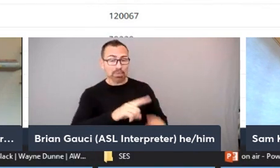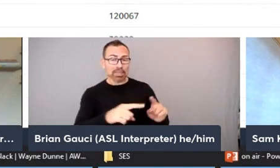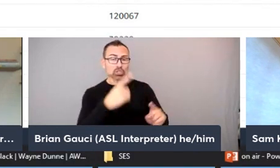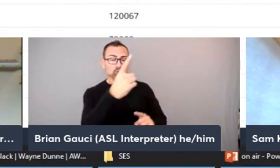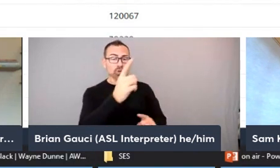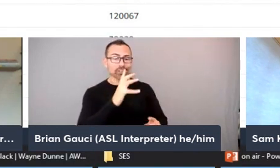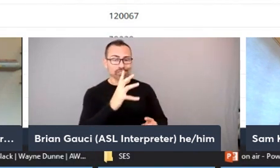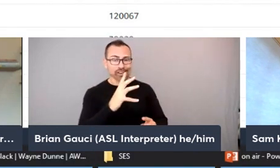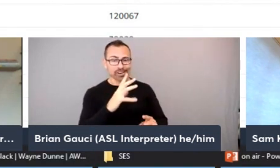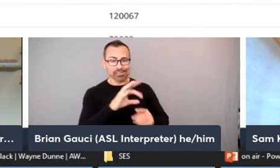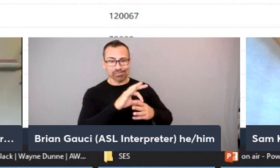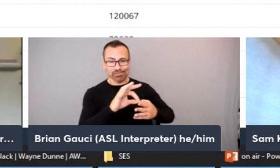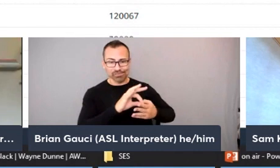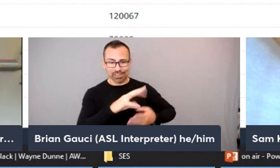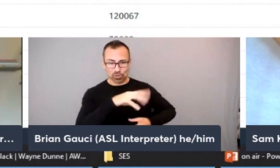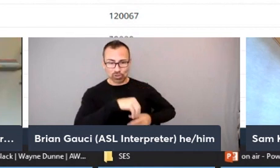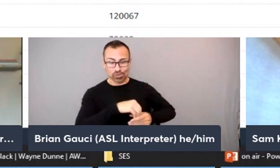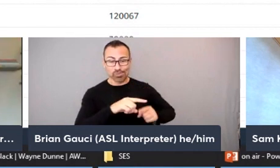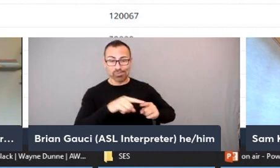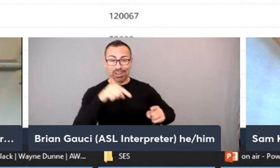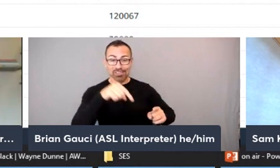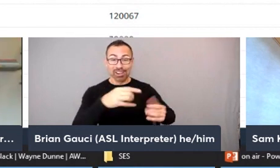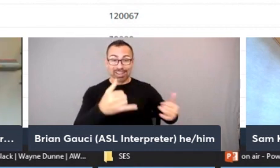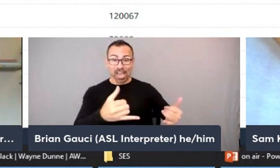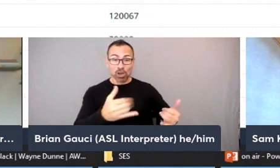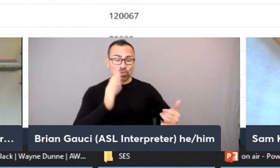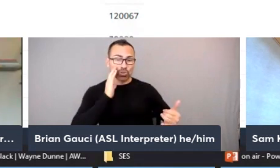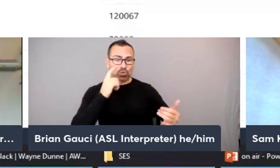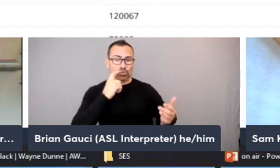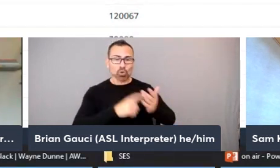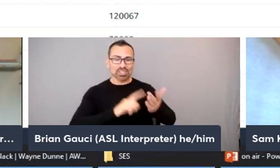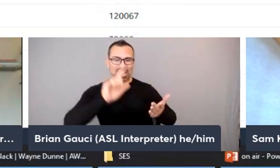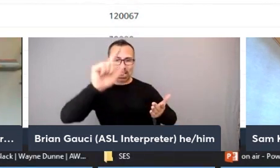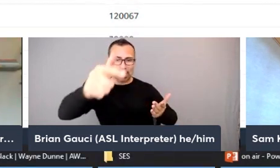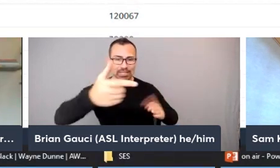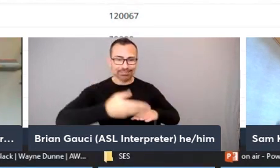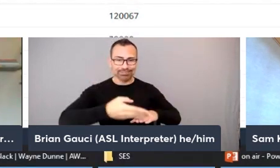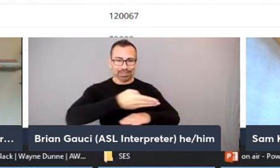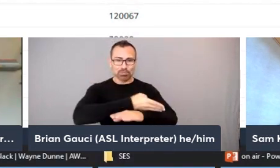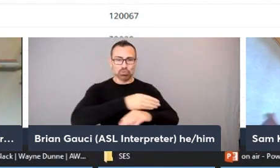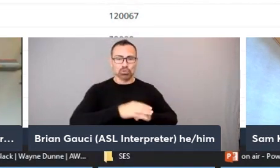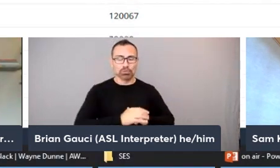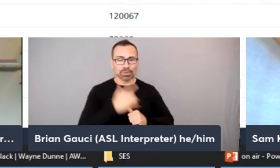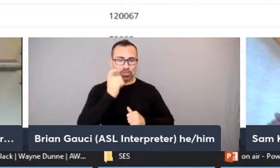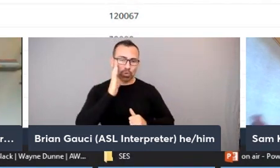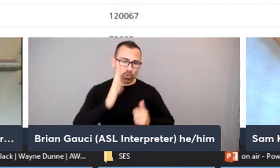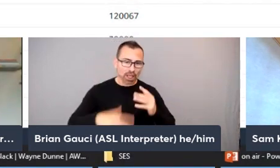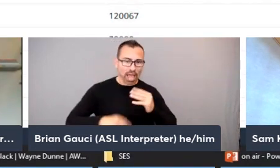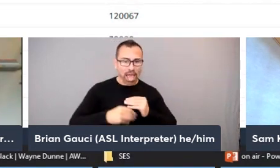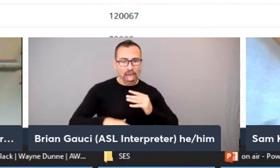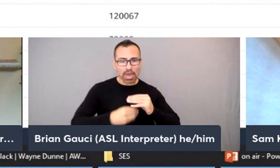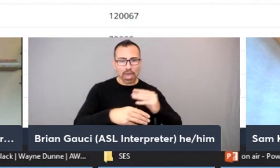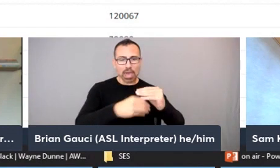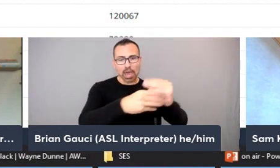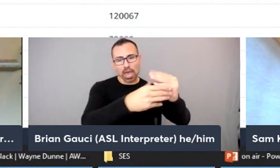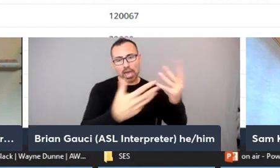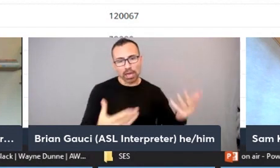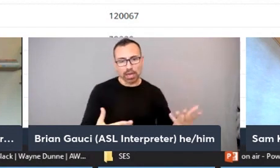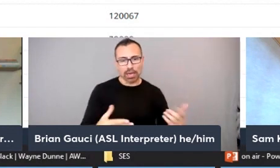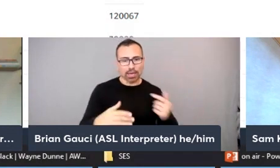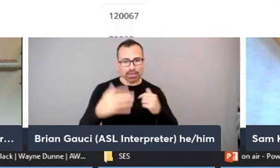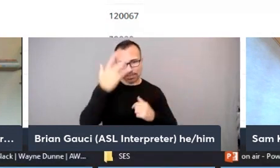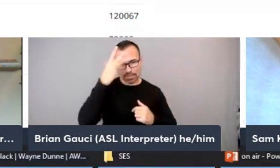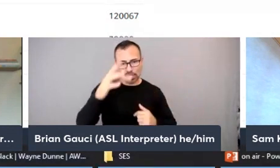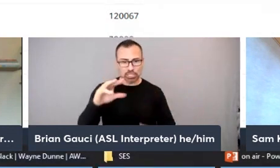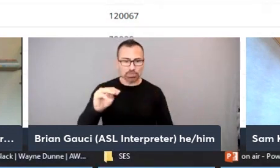you'll see that getting smarter over time. We have what we have today, and you're going to see us continuing to add intelligence to that. So it'll just keep getting better